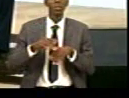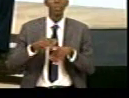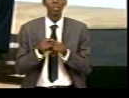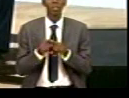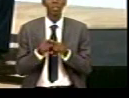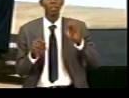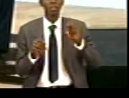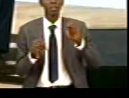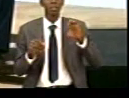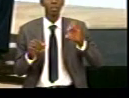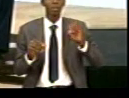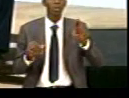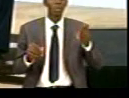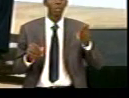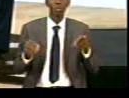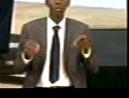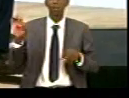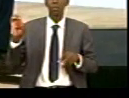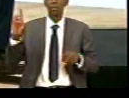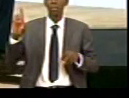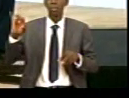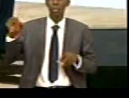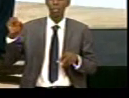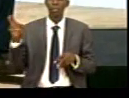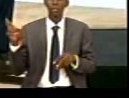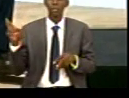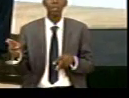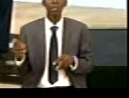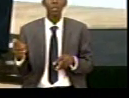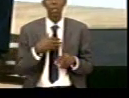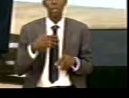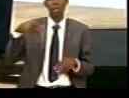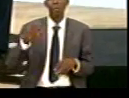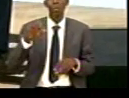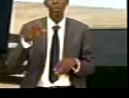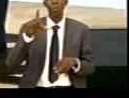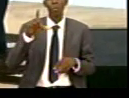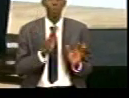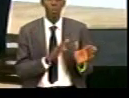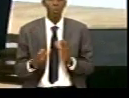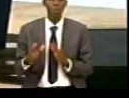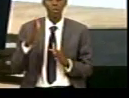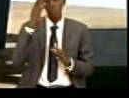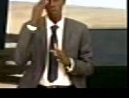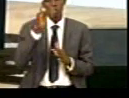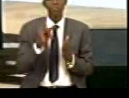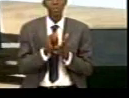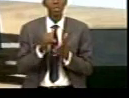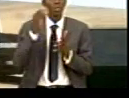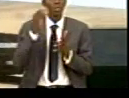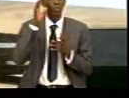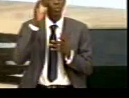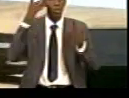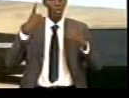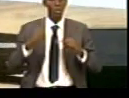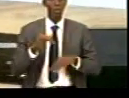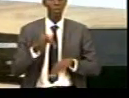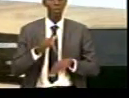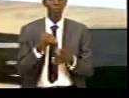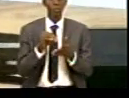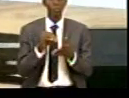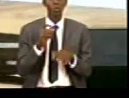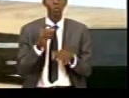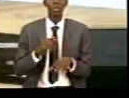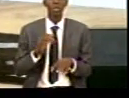like Paul, the apostle, getting ready, knowing that it could happen at his own time, our conversation,